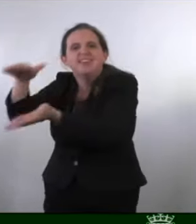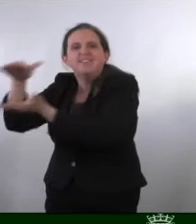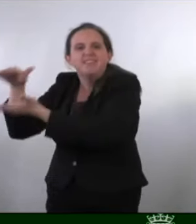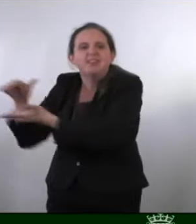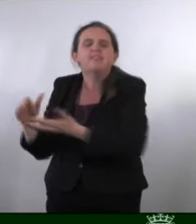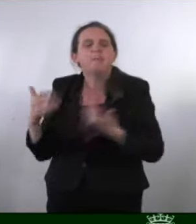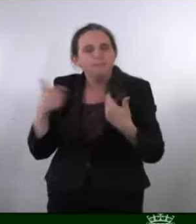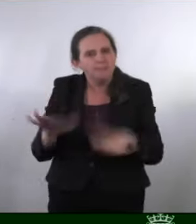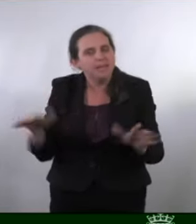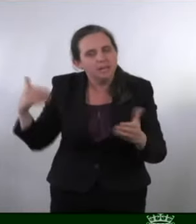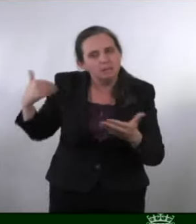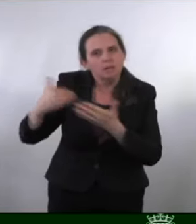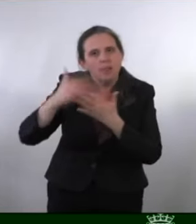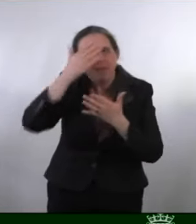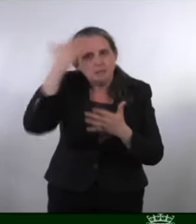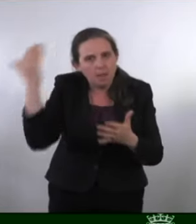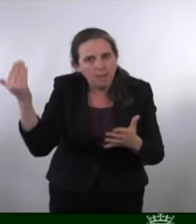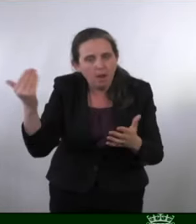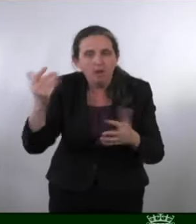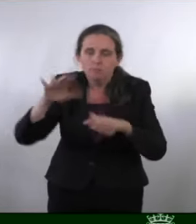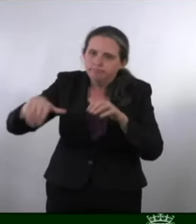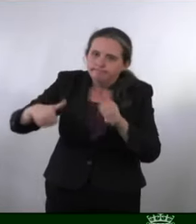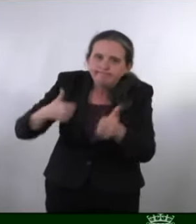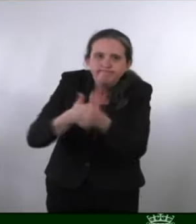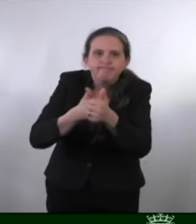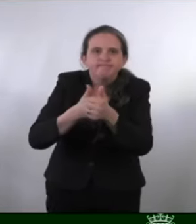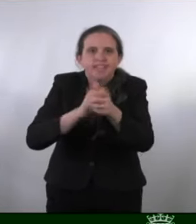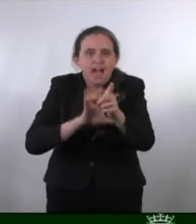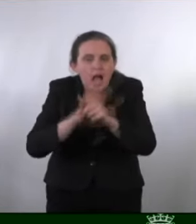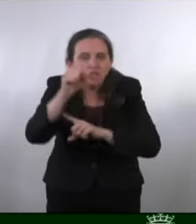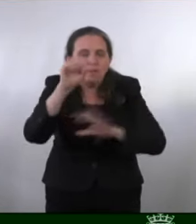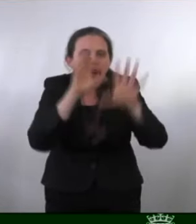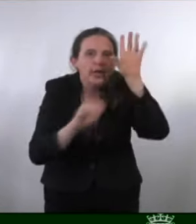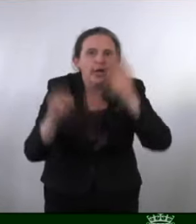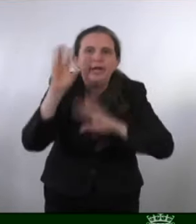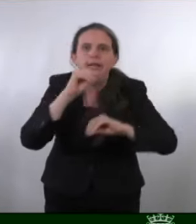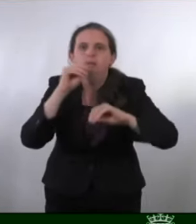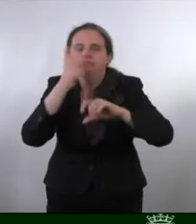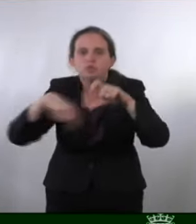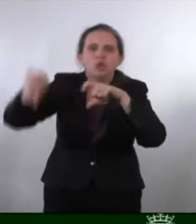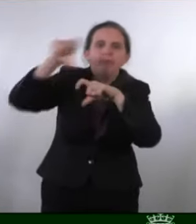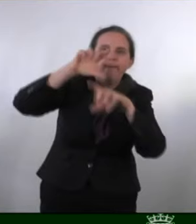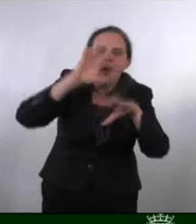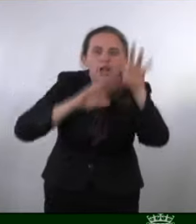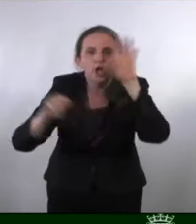top up learning for vulnerable kids, particularly via